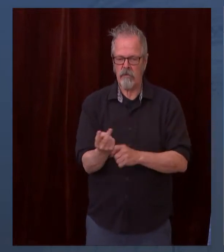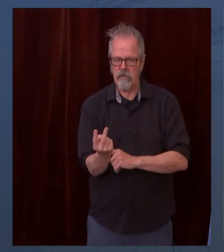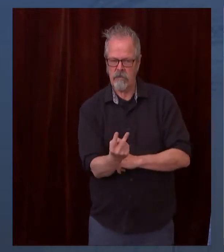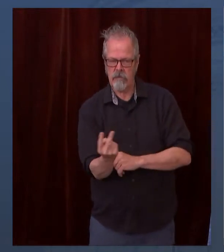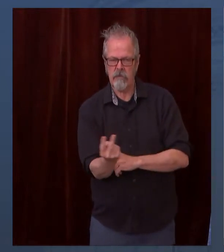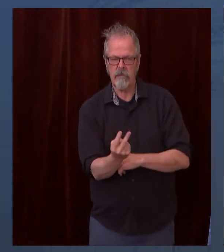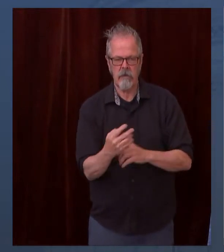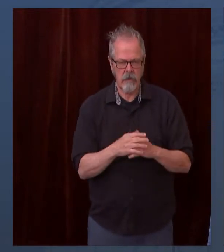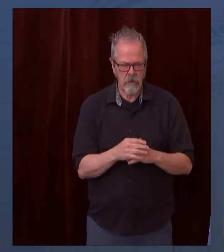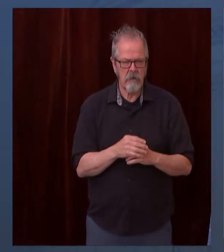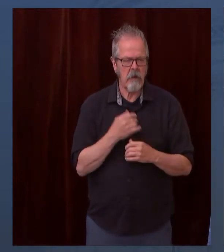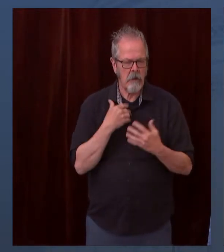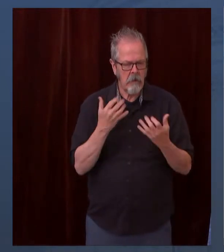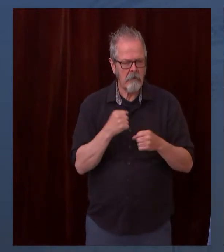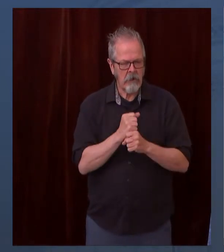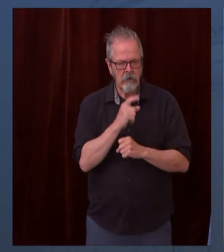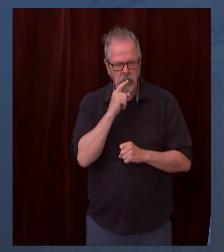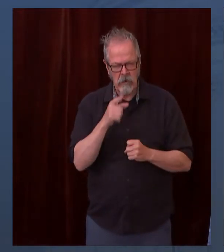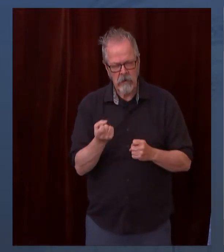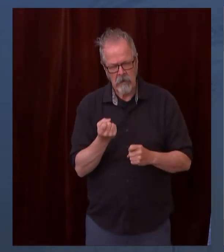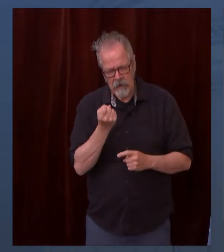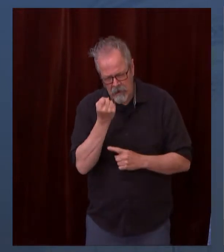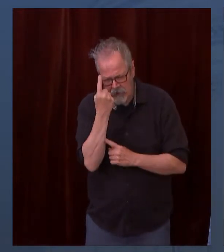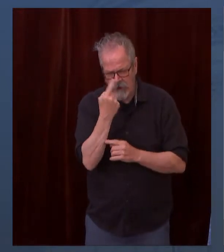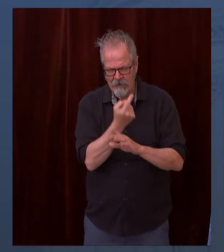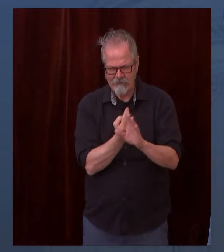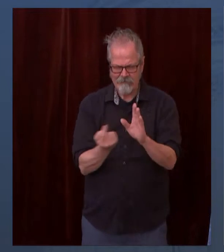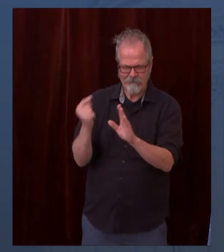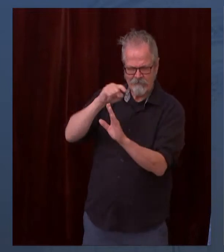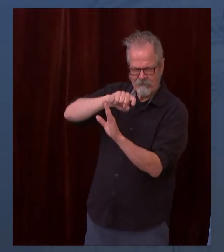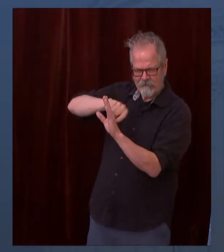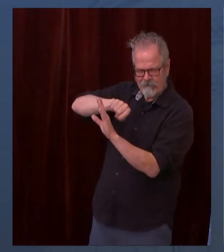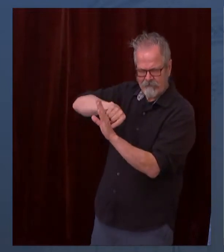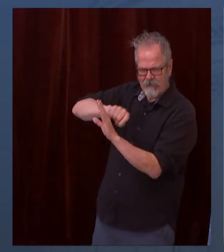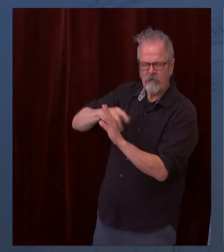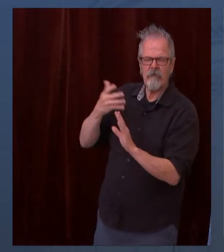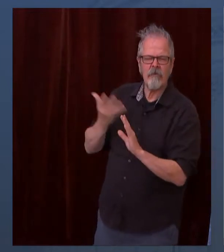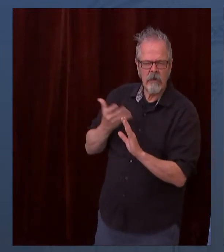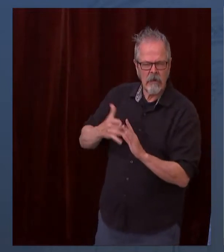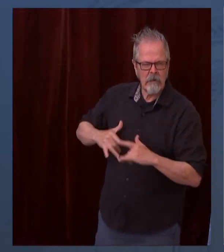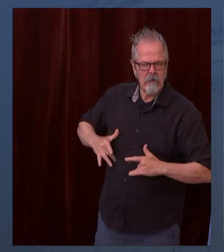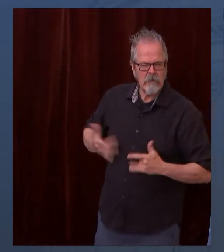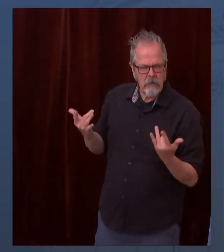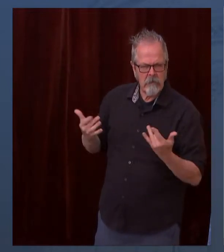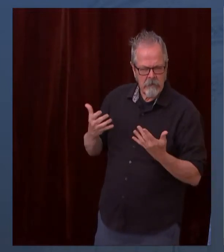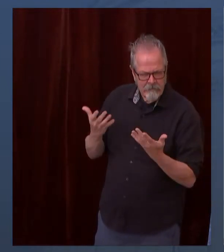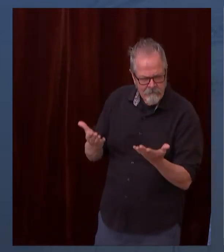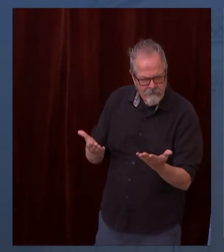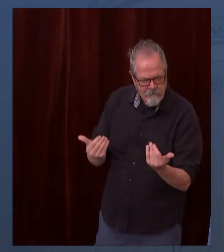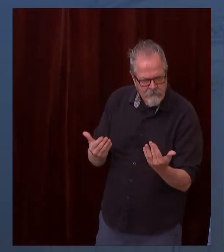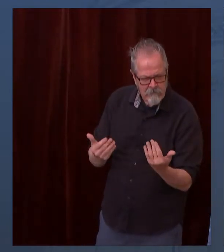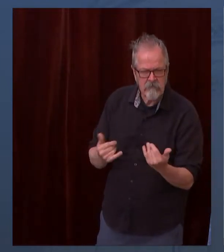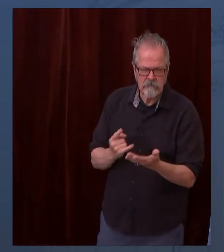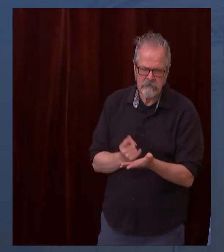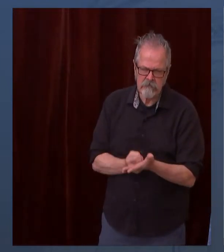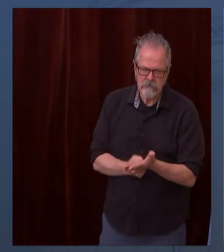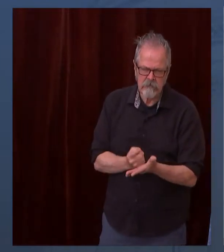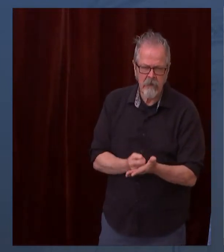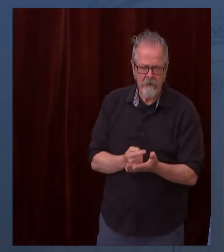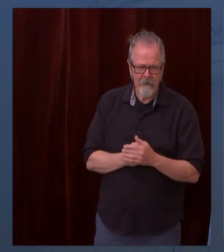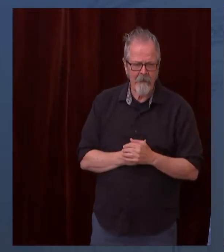that is. It is imperative for people who are incarcerated to have access